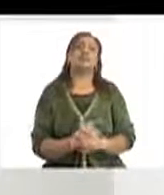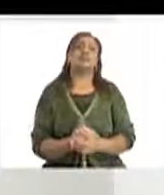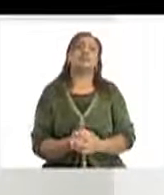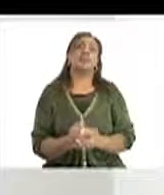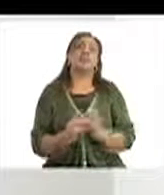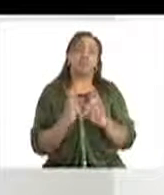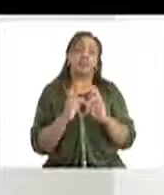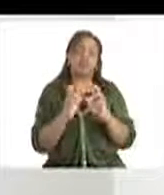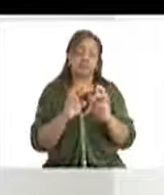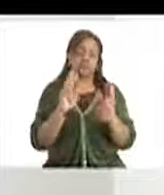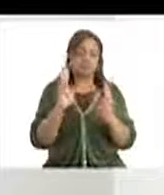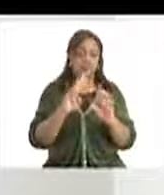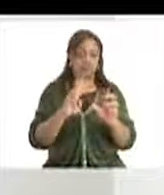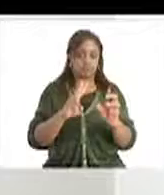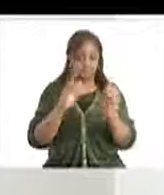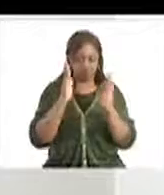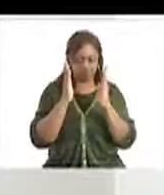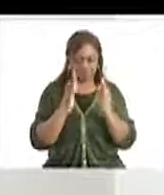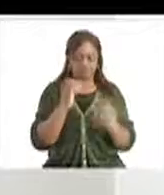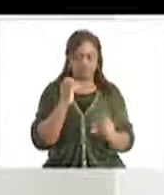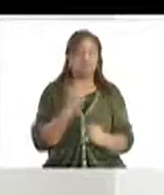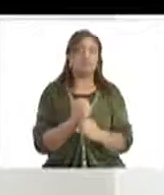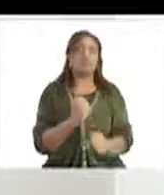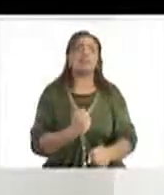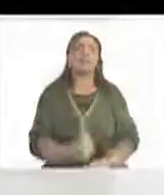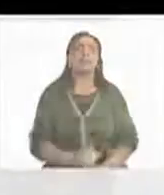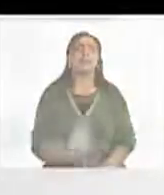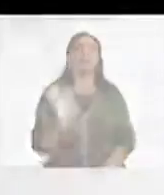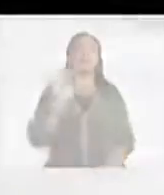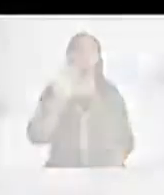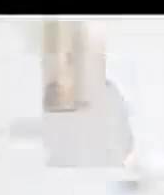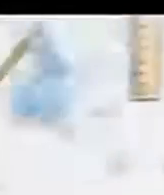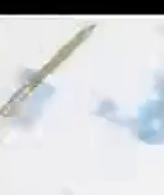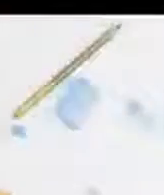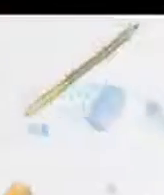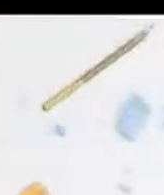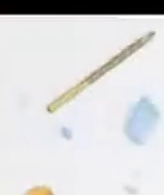teaching you. You guys must have a lovely day. Bye.